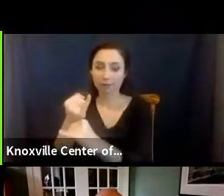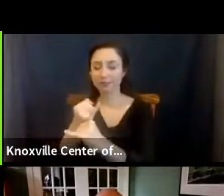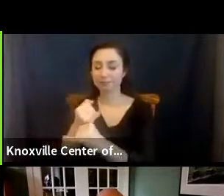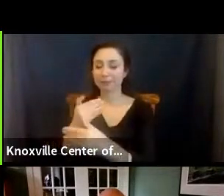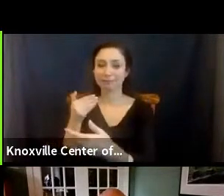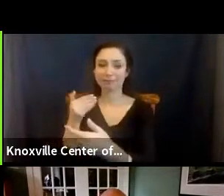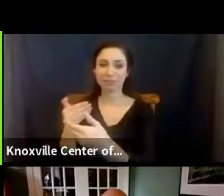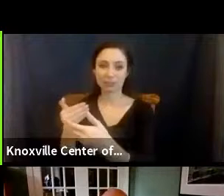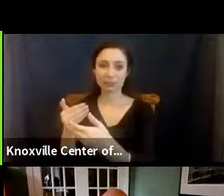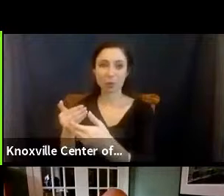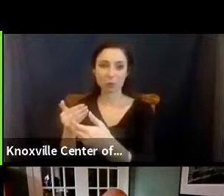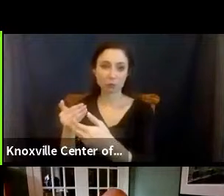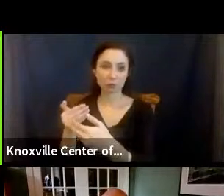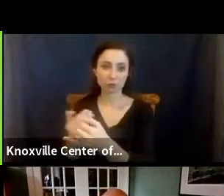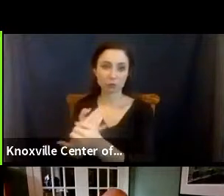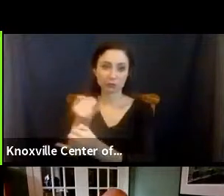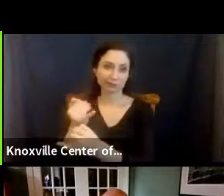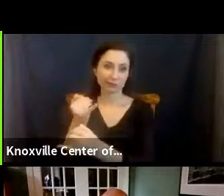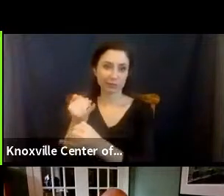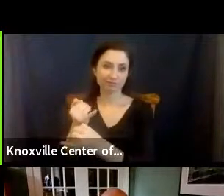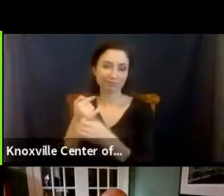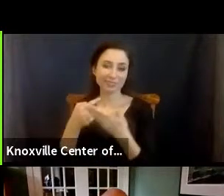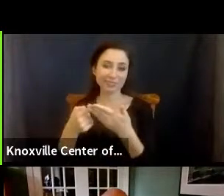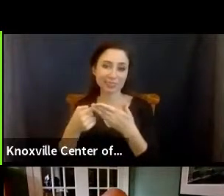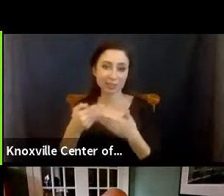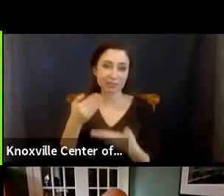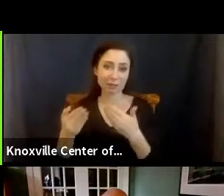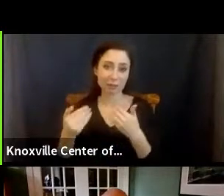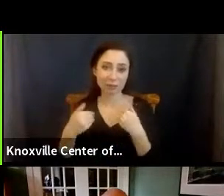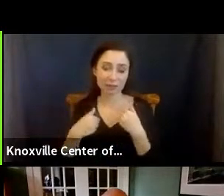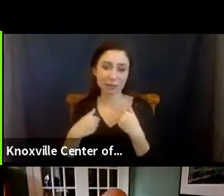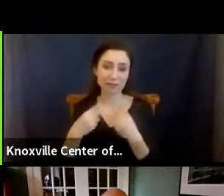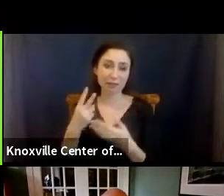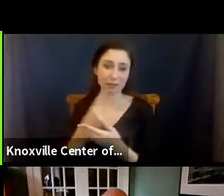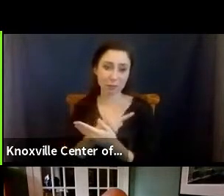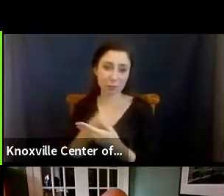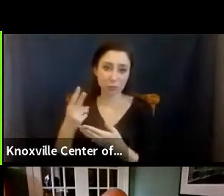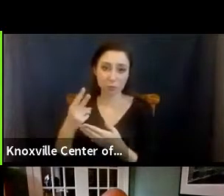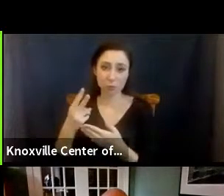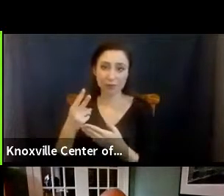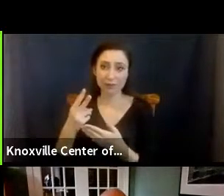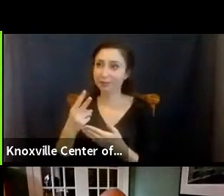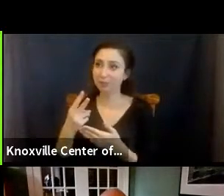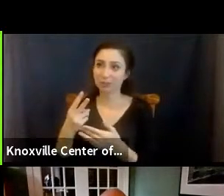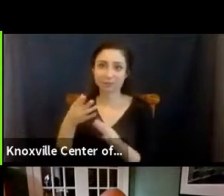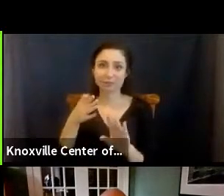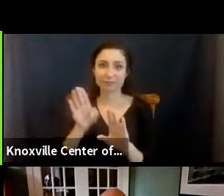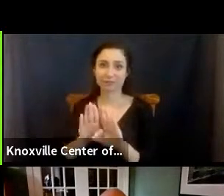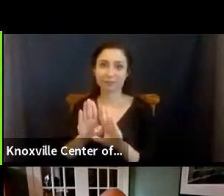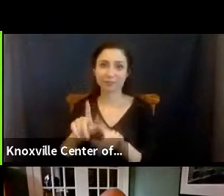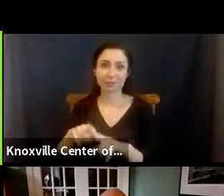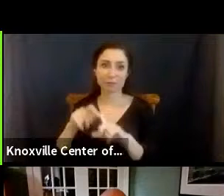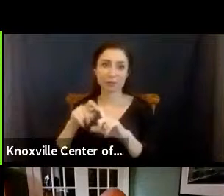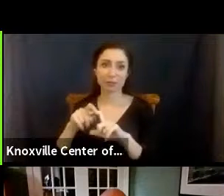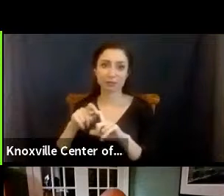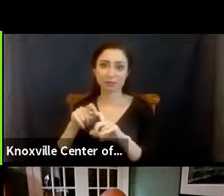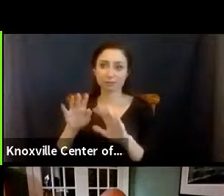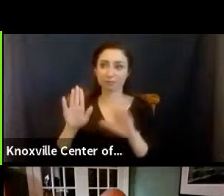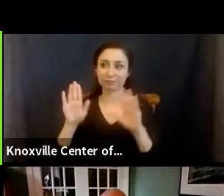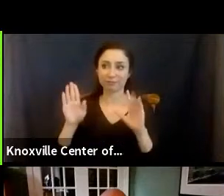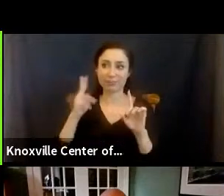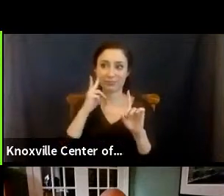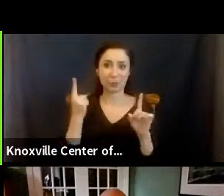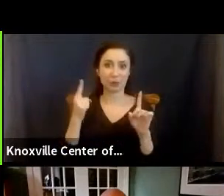campus. She talked about maybe having a 2-week kind of stand down or, stand back or